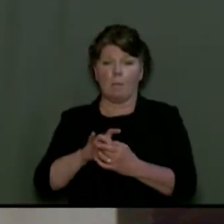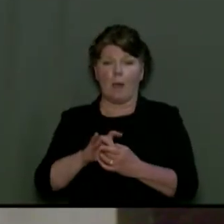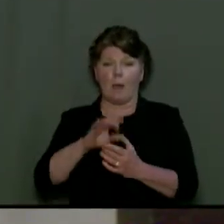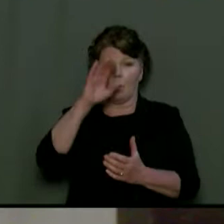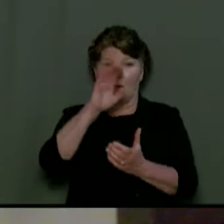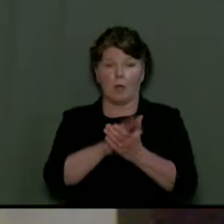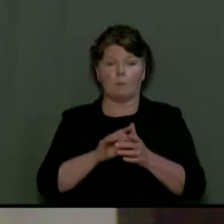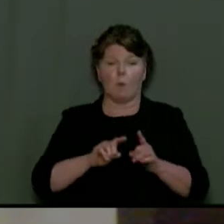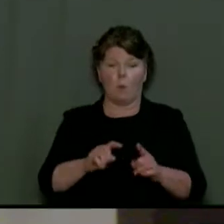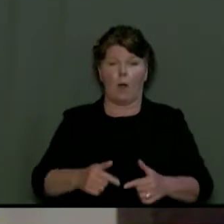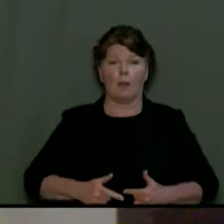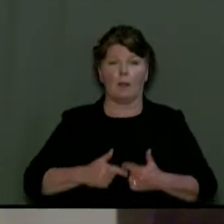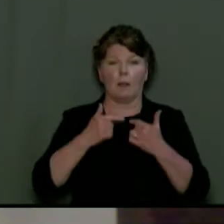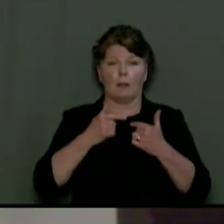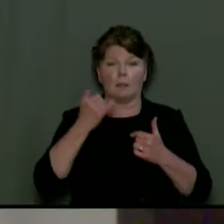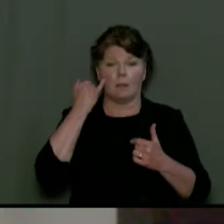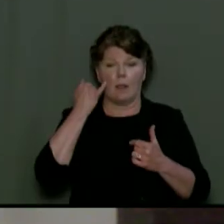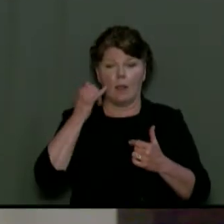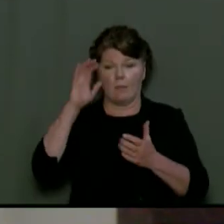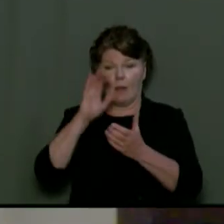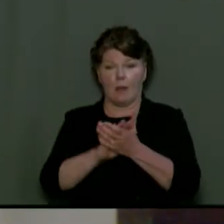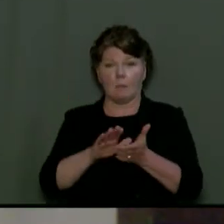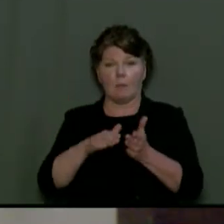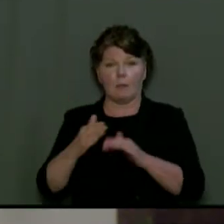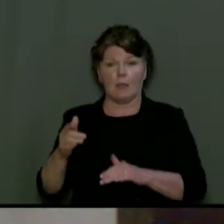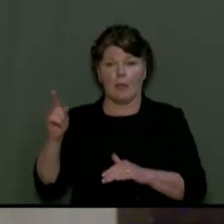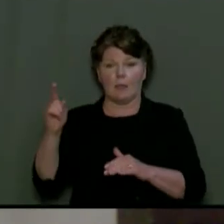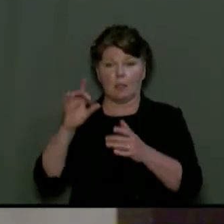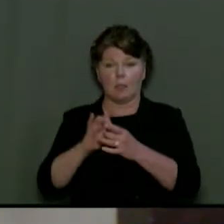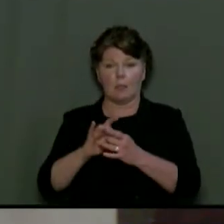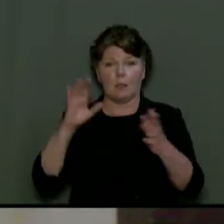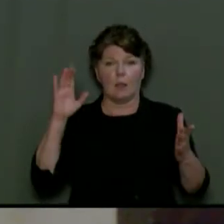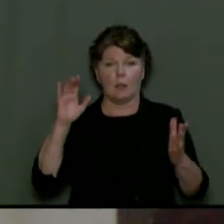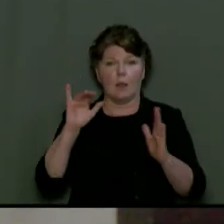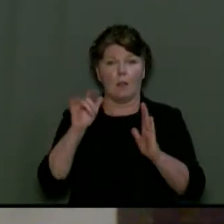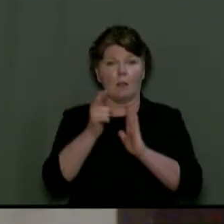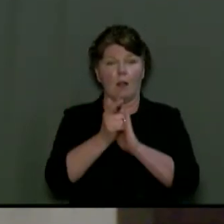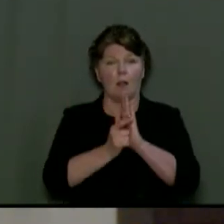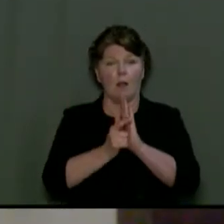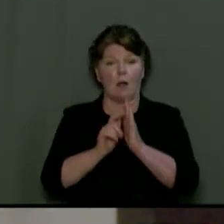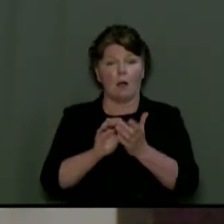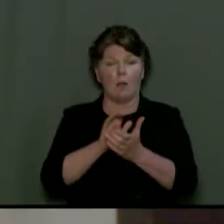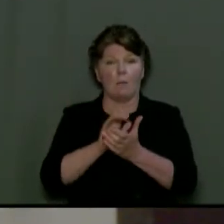he lives, but if her husband dies, she is released from the law of marriage.